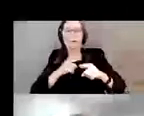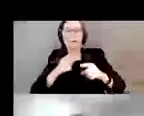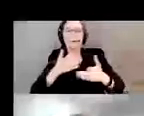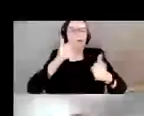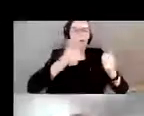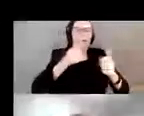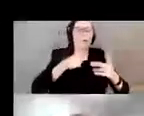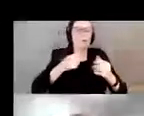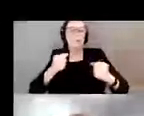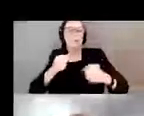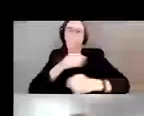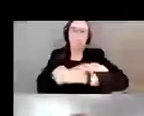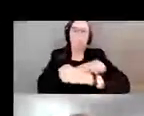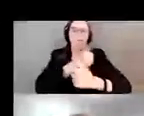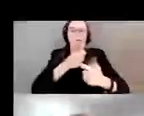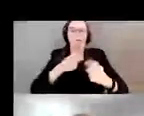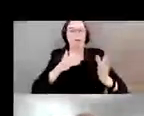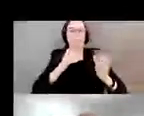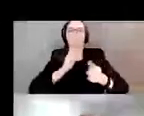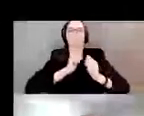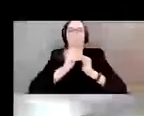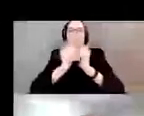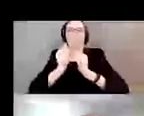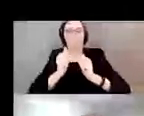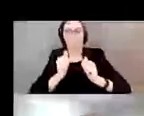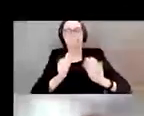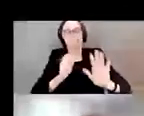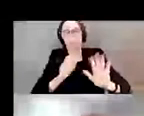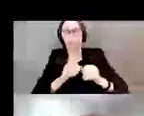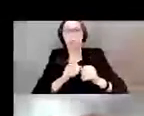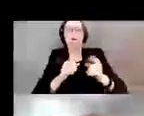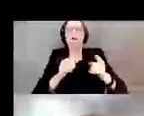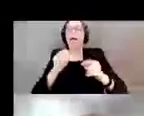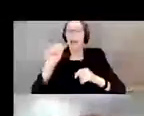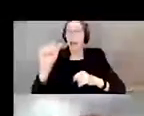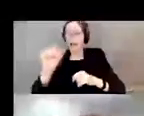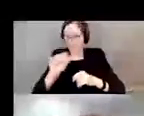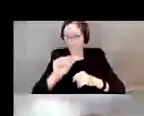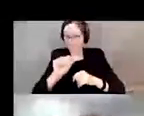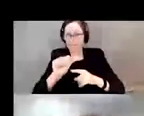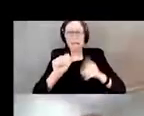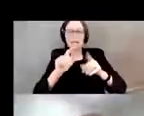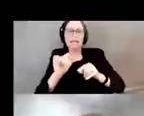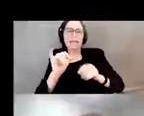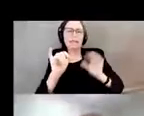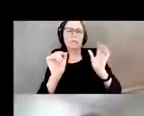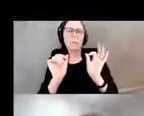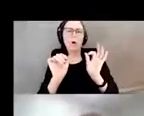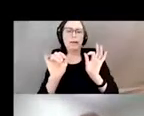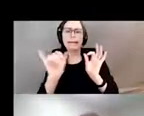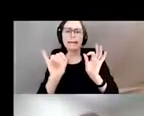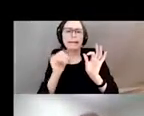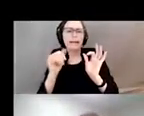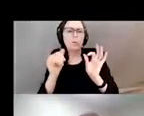dominant power in the communist world. So they're competing with each other. Afghanistan is this little yellow